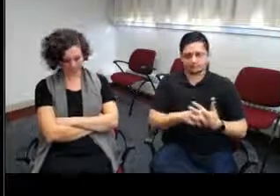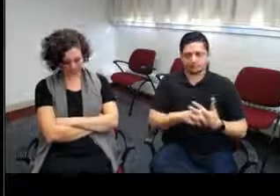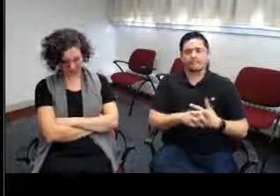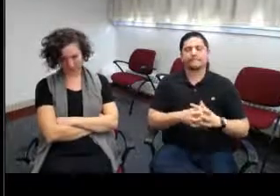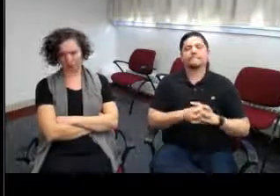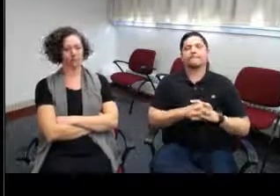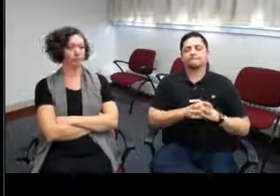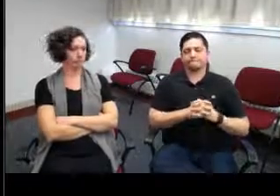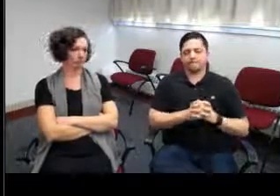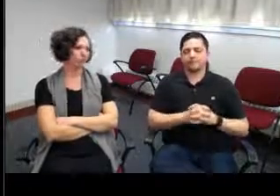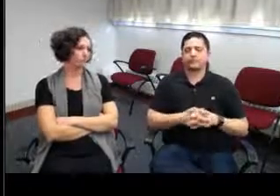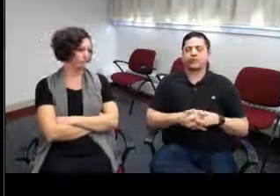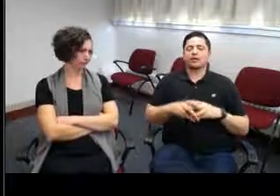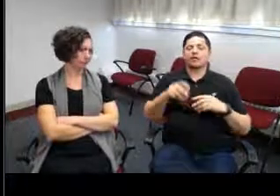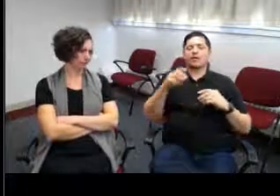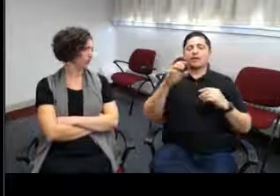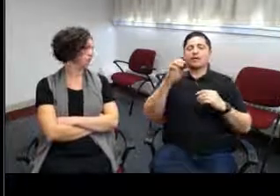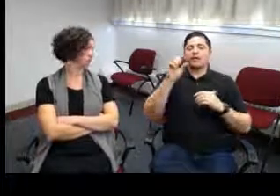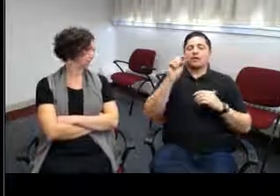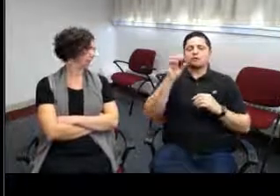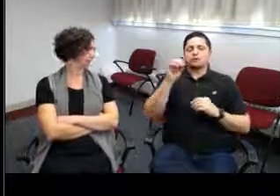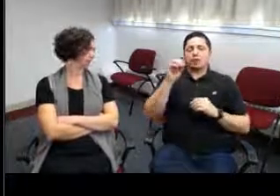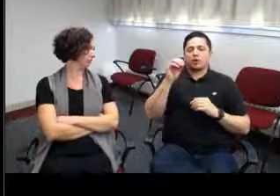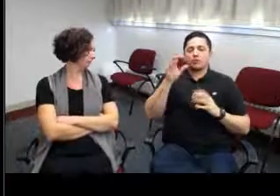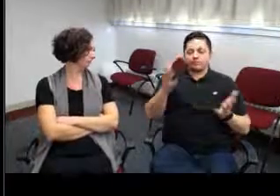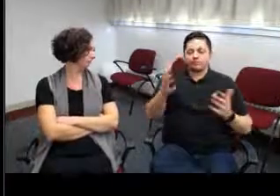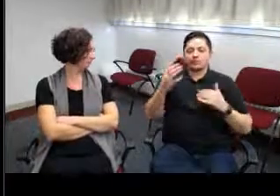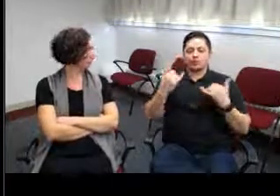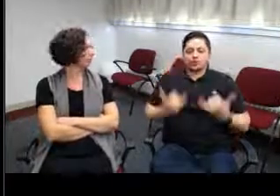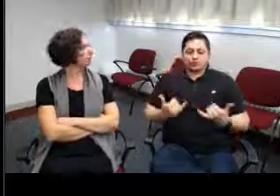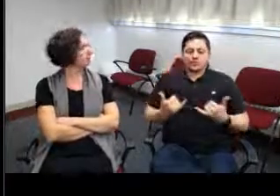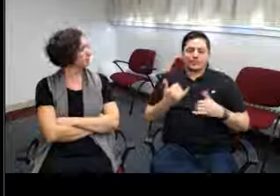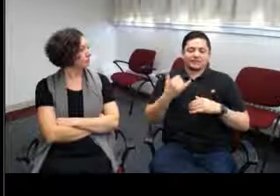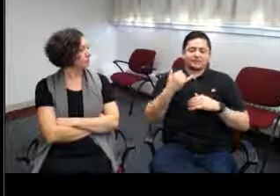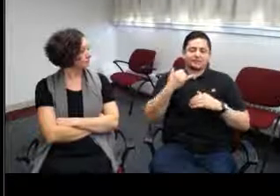been found to have results, positive results.